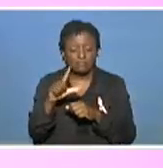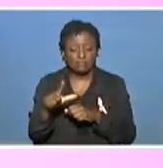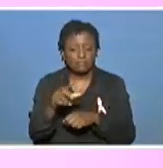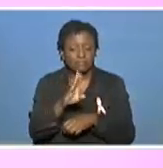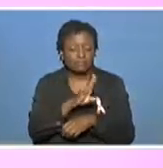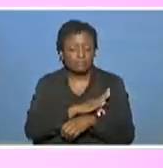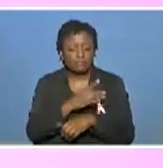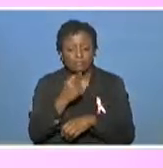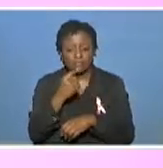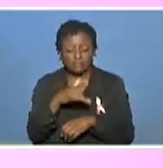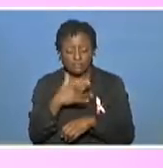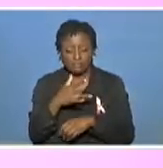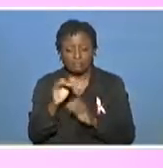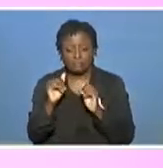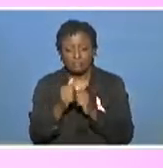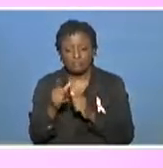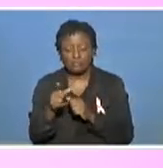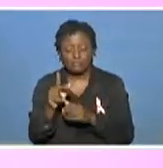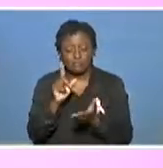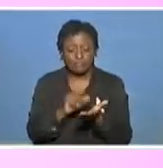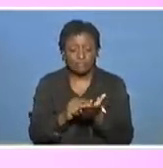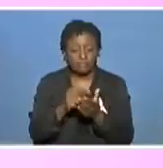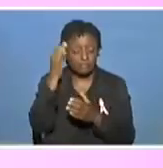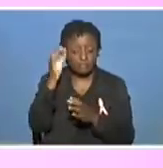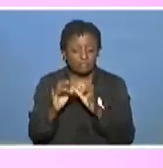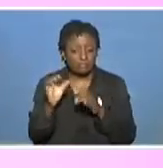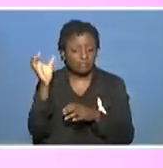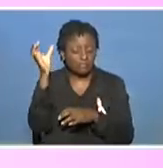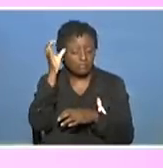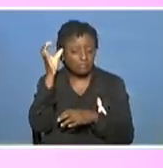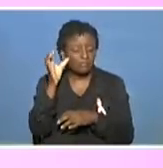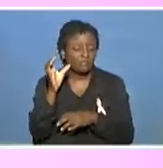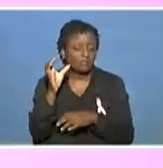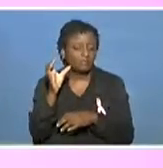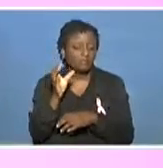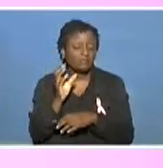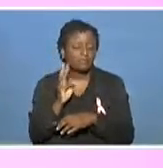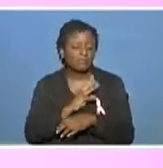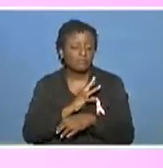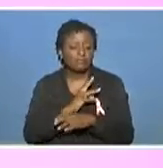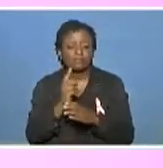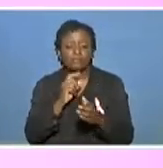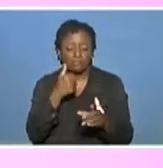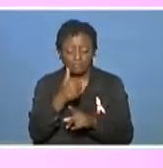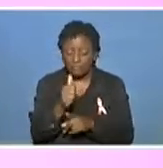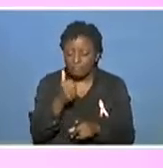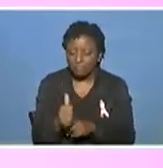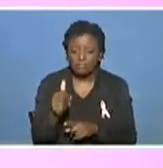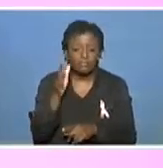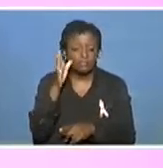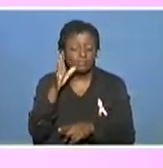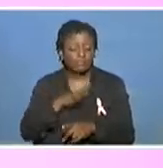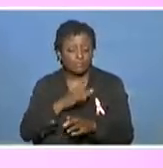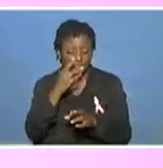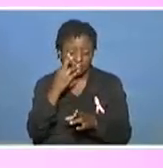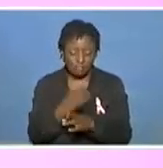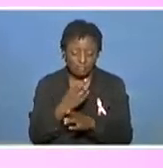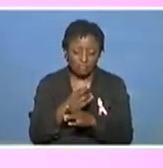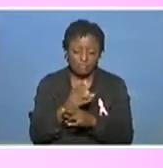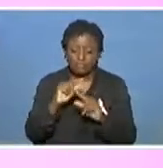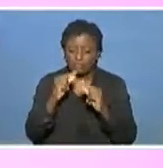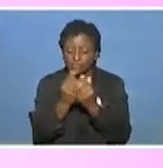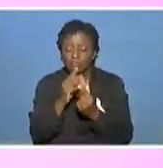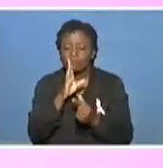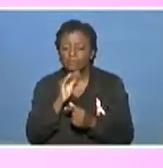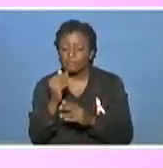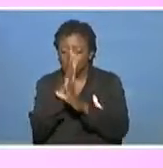Watson accused women's rights group of being silent on the issue of marital rape. Burrows says the remarks were particularly